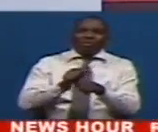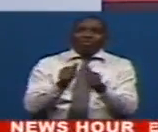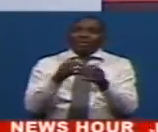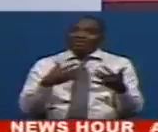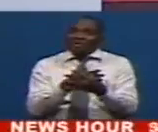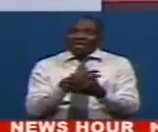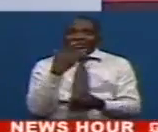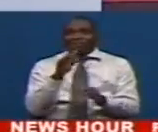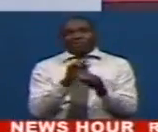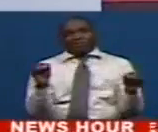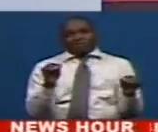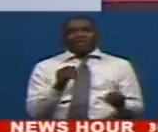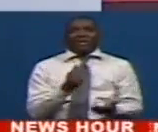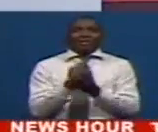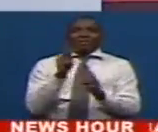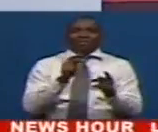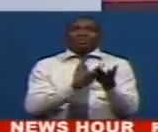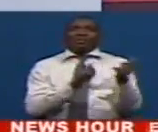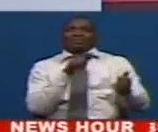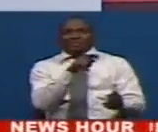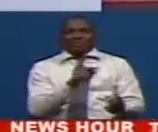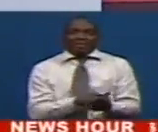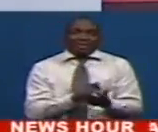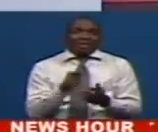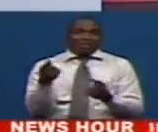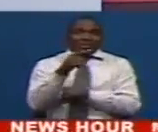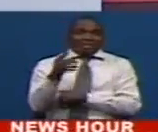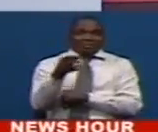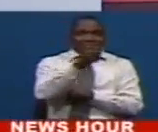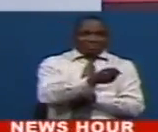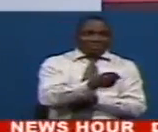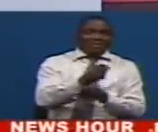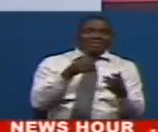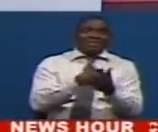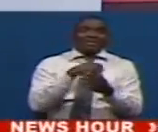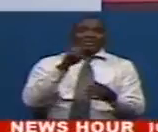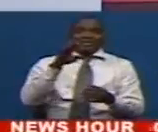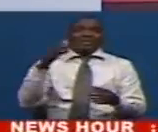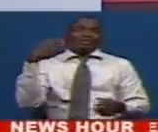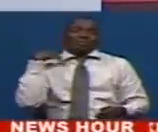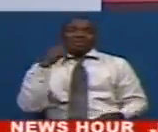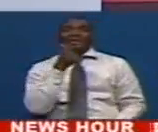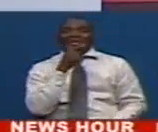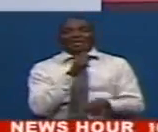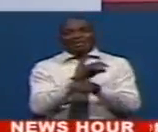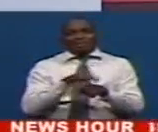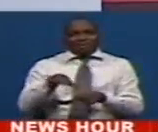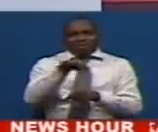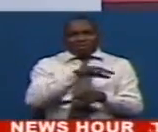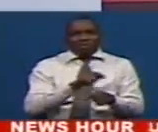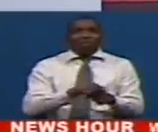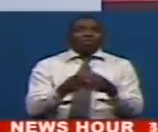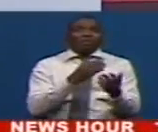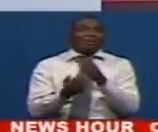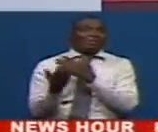fear or favour to gain the confidence of Ghanaians. At the swearing-in of the team, the President urged them to let events of the